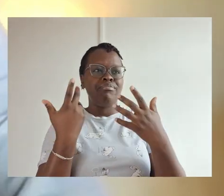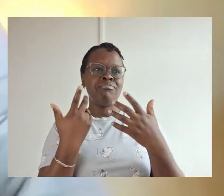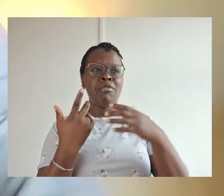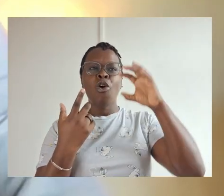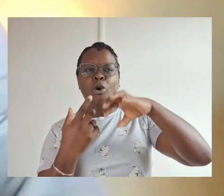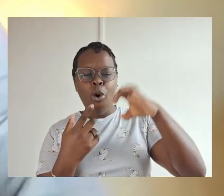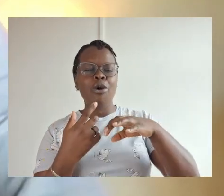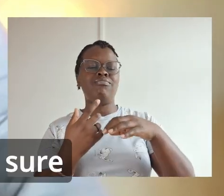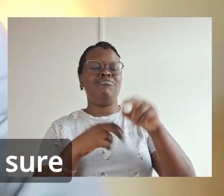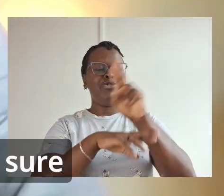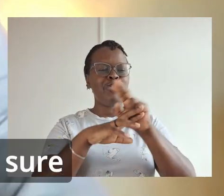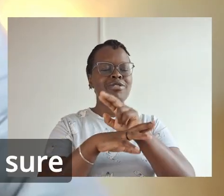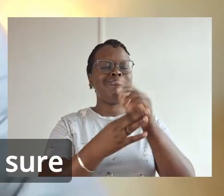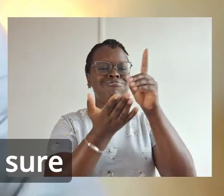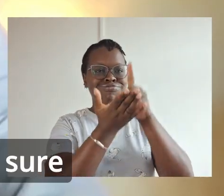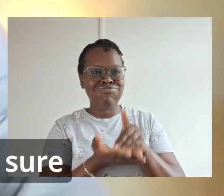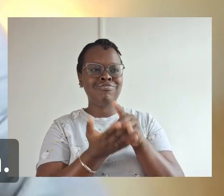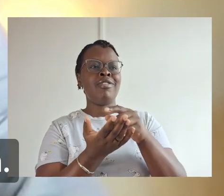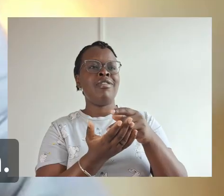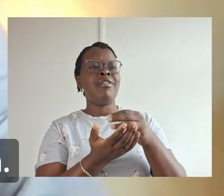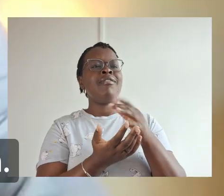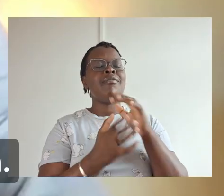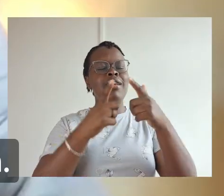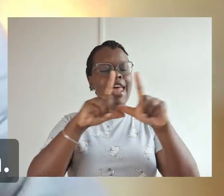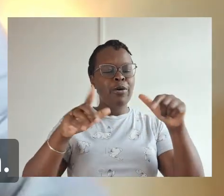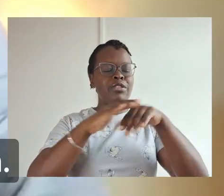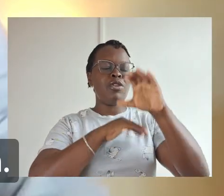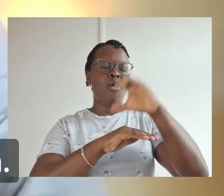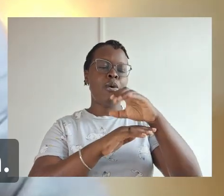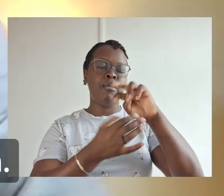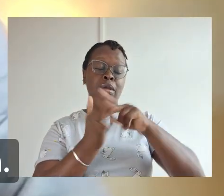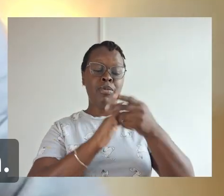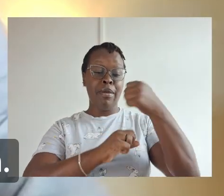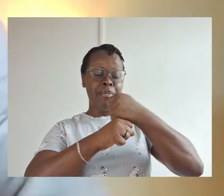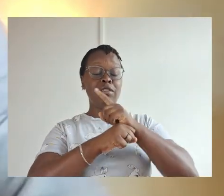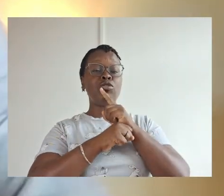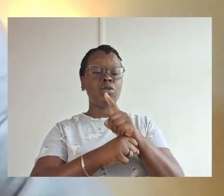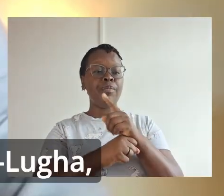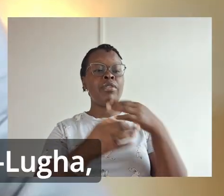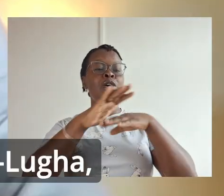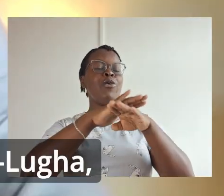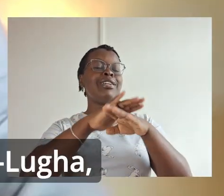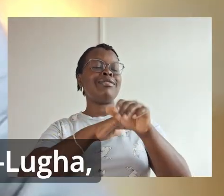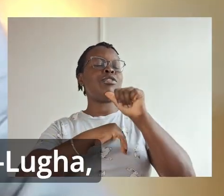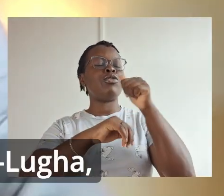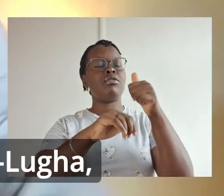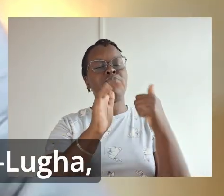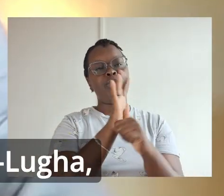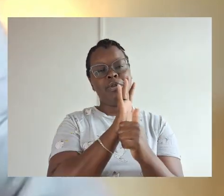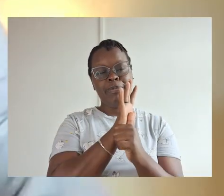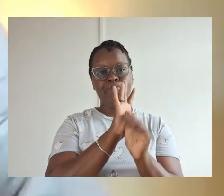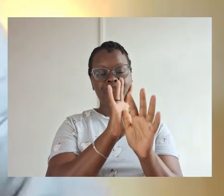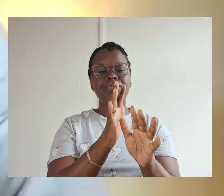server, which doesn't internet. So for all our solutions, we made sure connectivity is not a problem. In most schools that we also